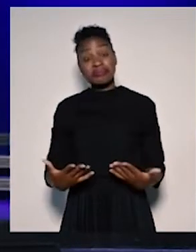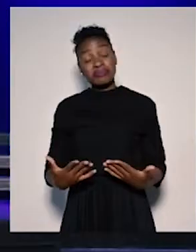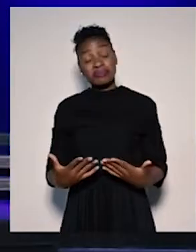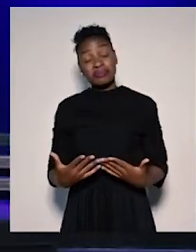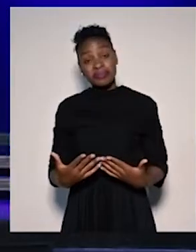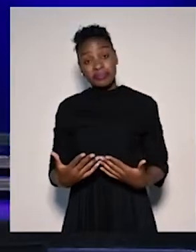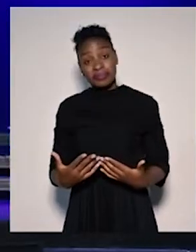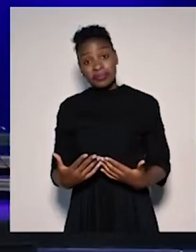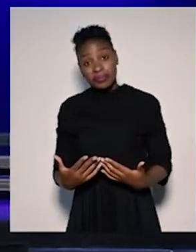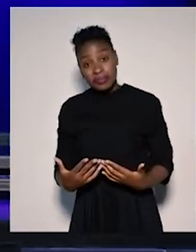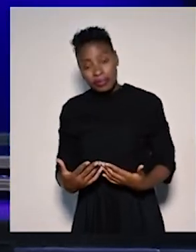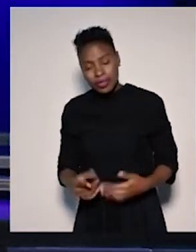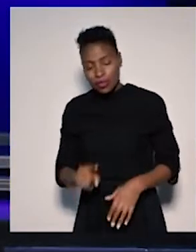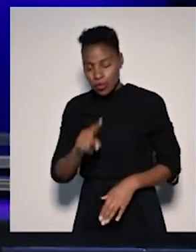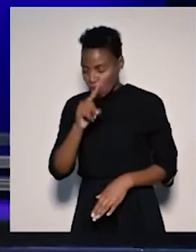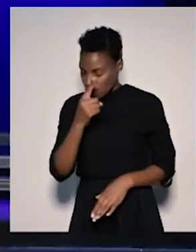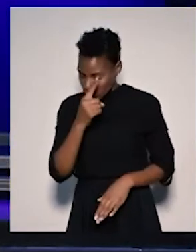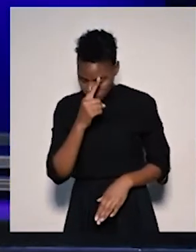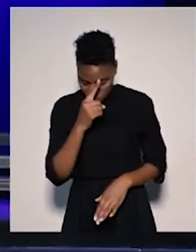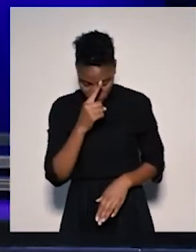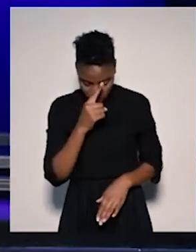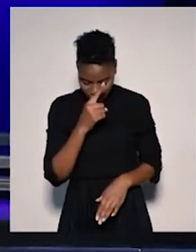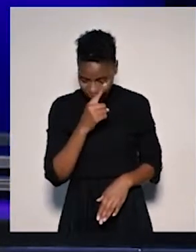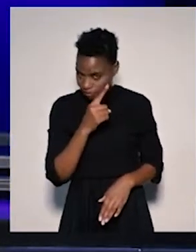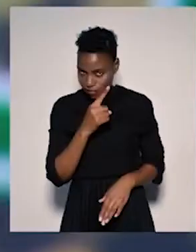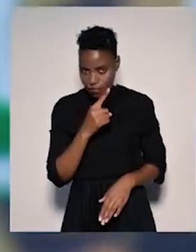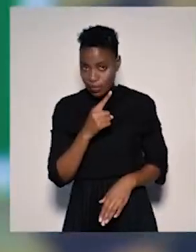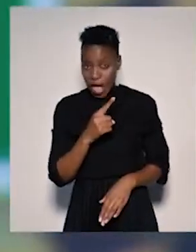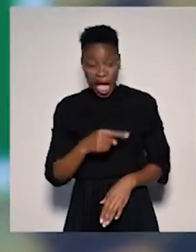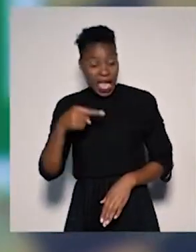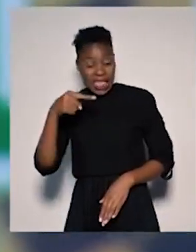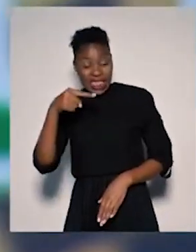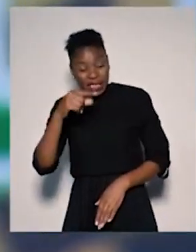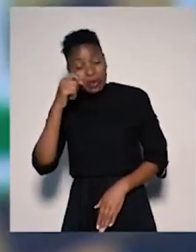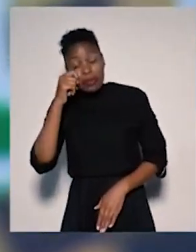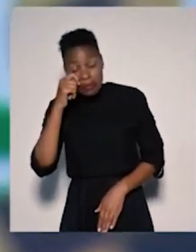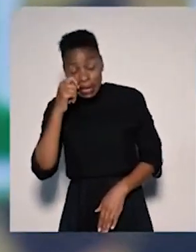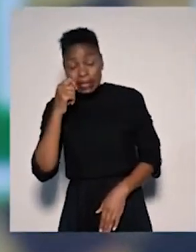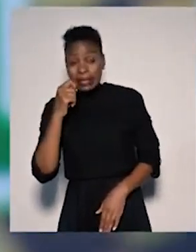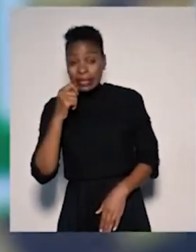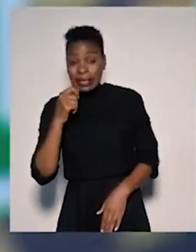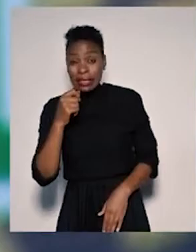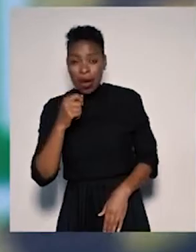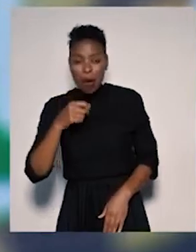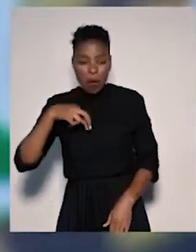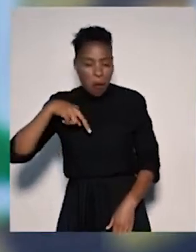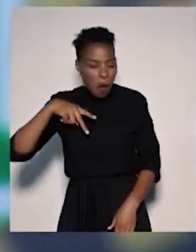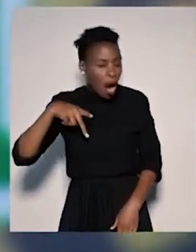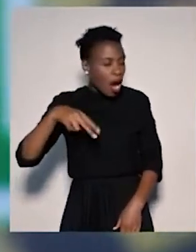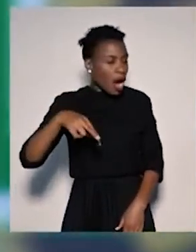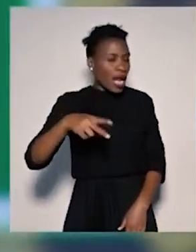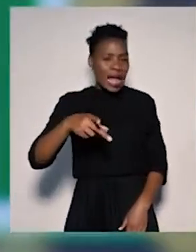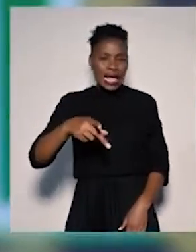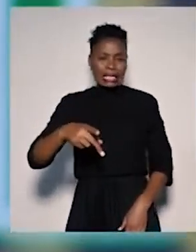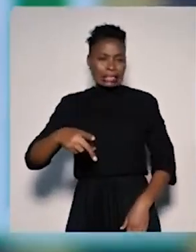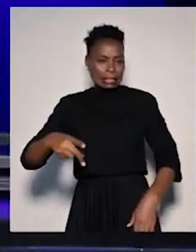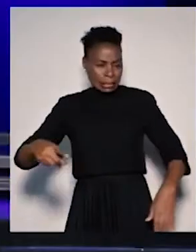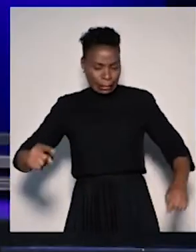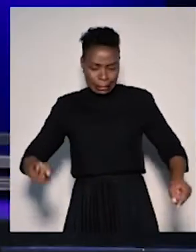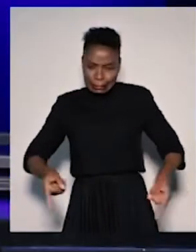Yeah. Not once. This guy has walked on the edge of danger,